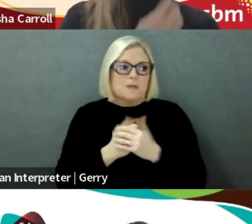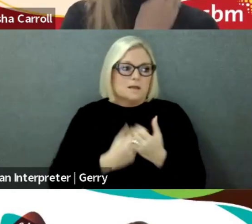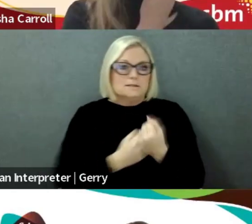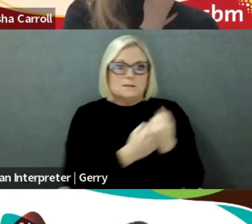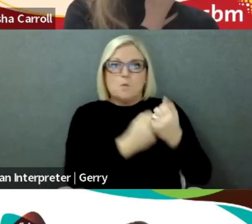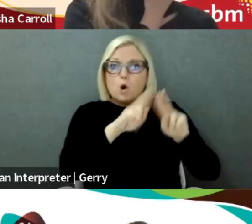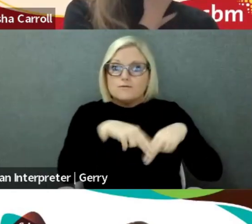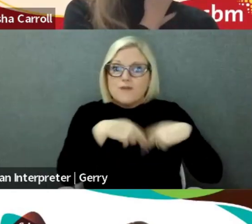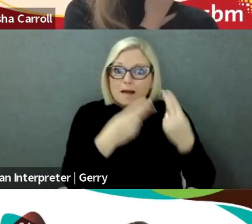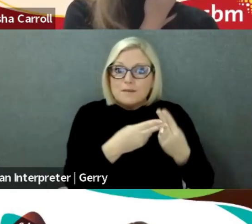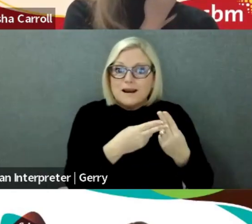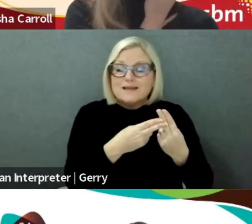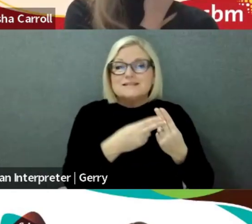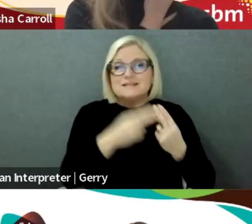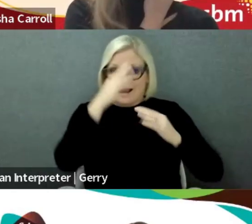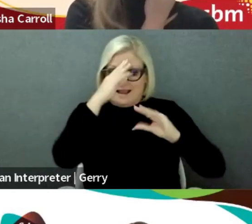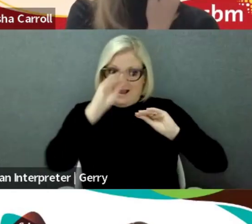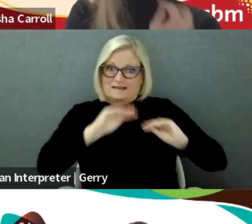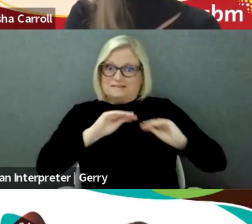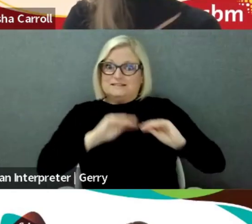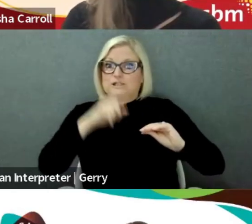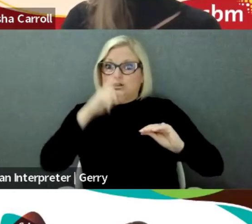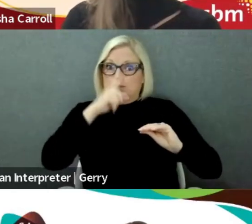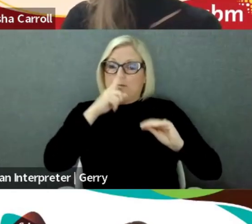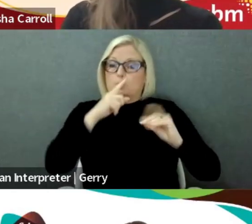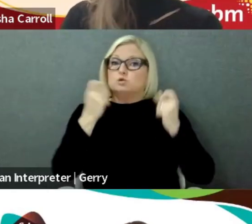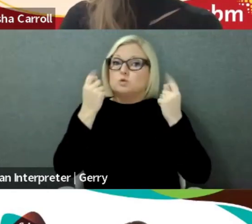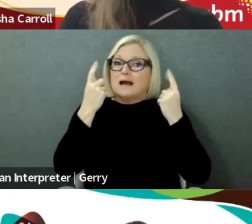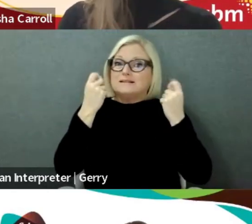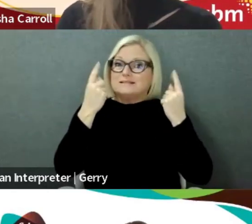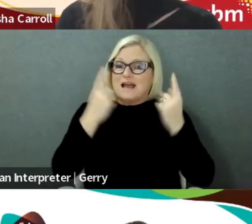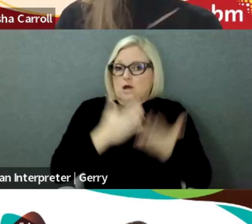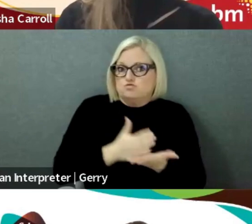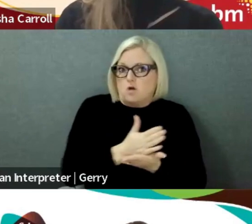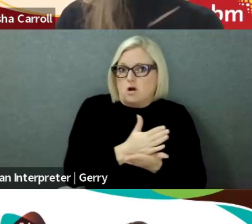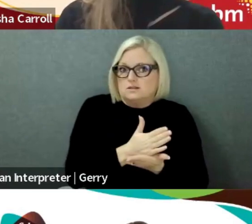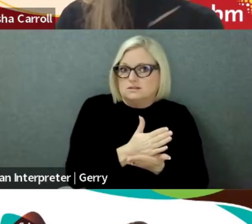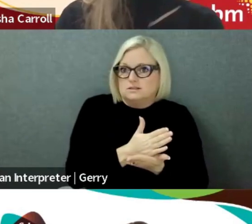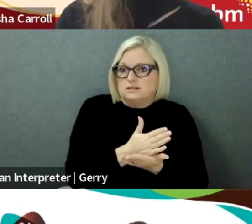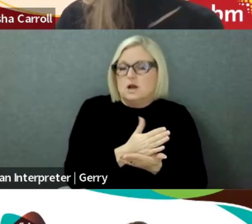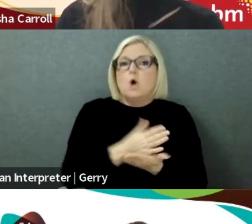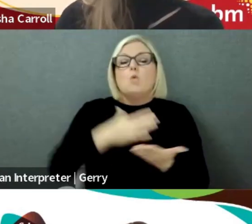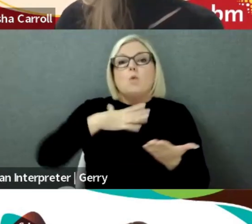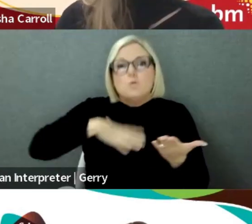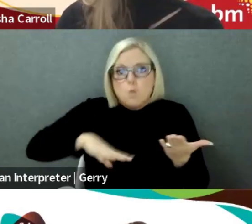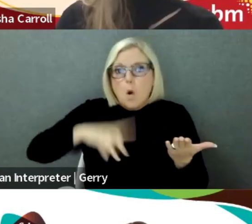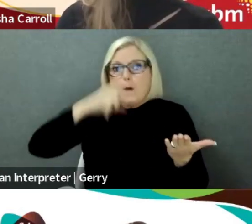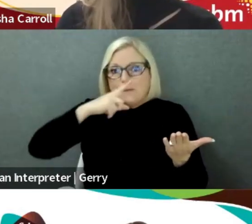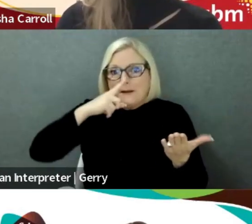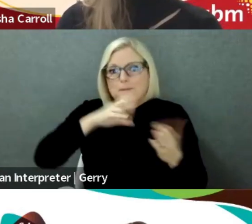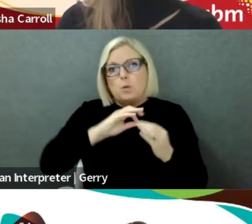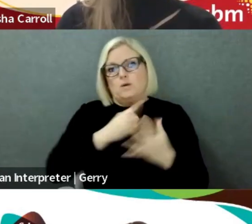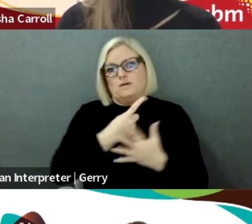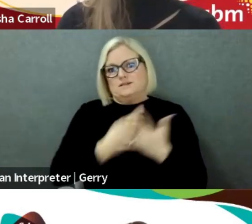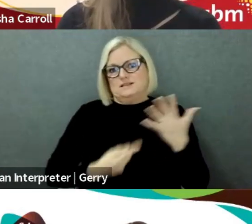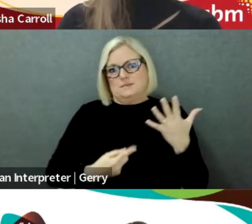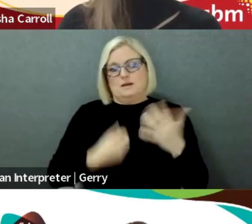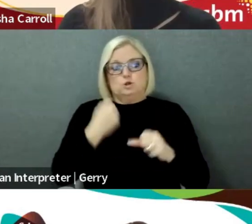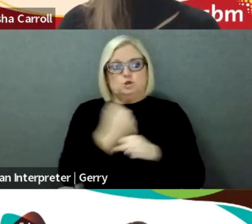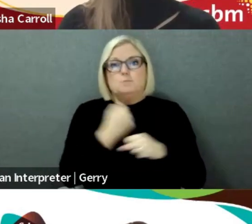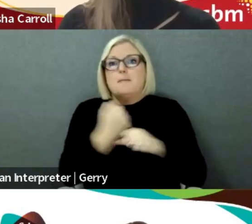rights. This will help people with psychosocial disabilities have real voice, make their own choices, and take